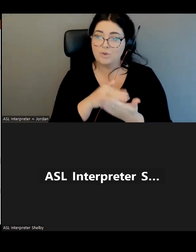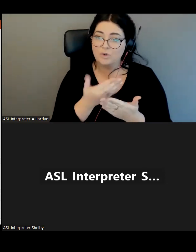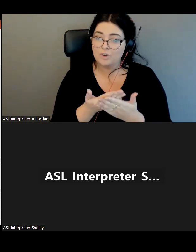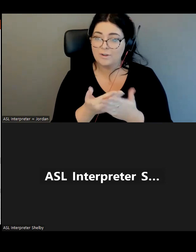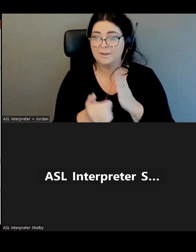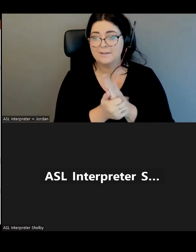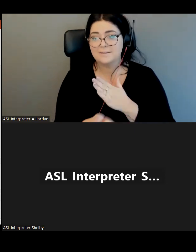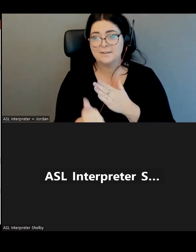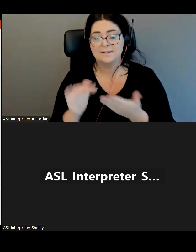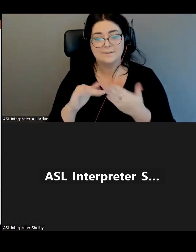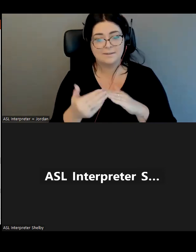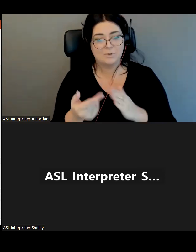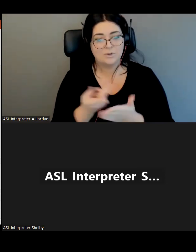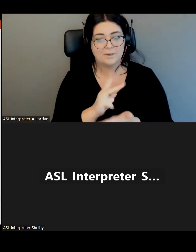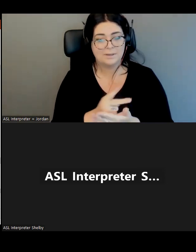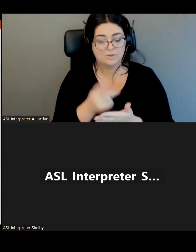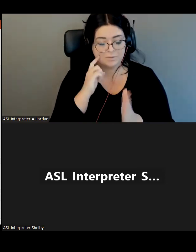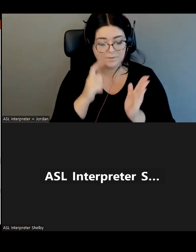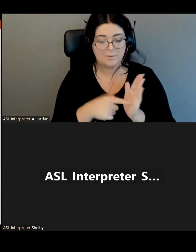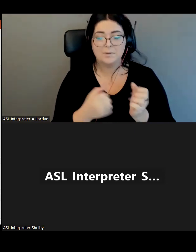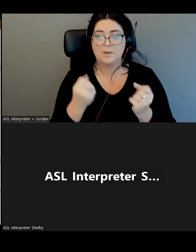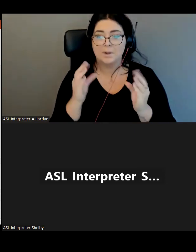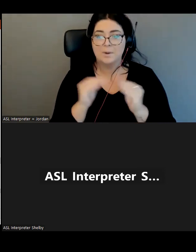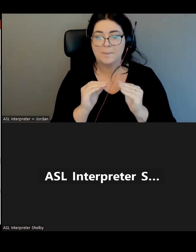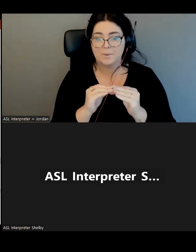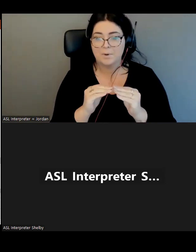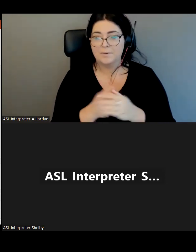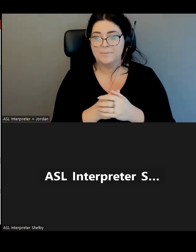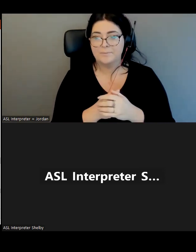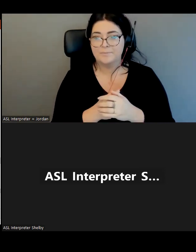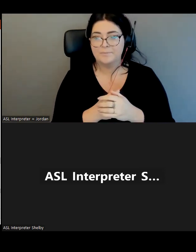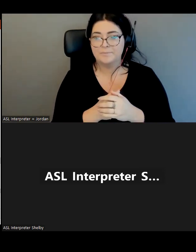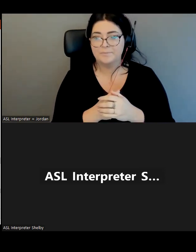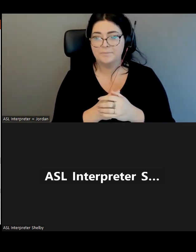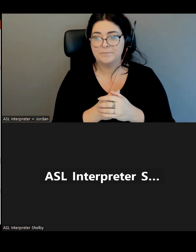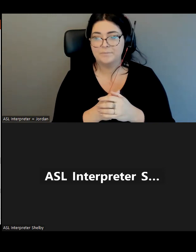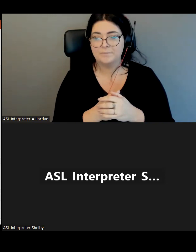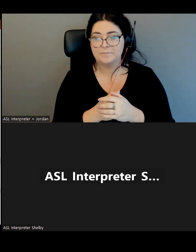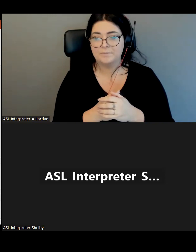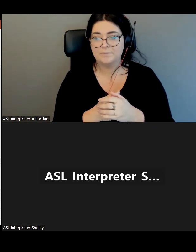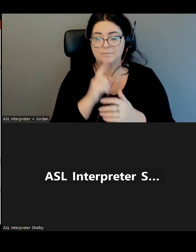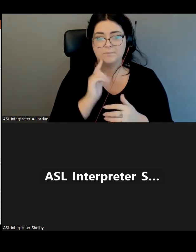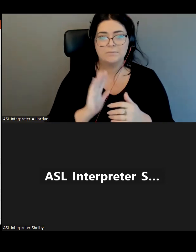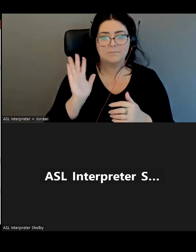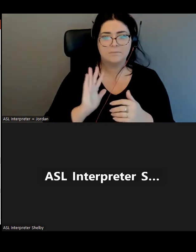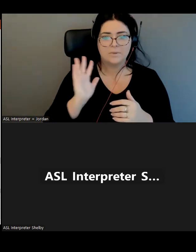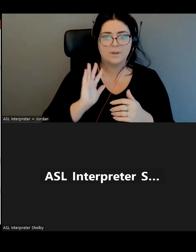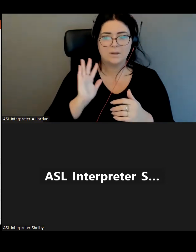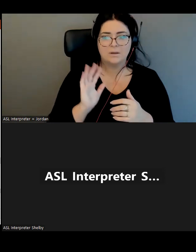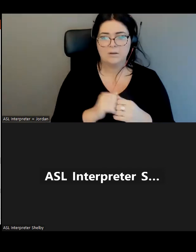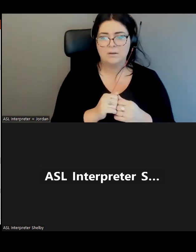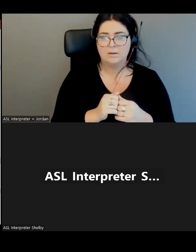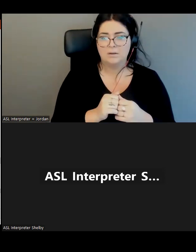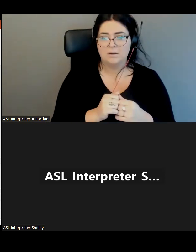and community kitchens. We're seeing that come up a lot more now. I think, and I go back to what some